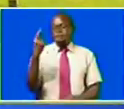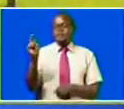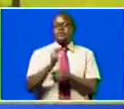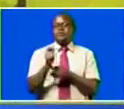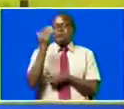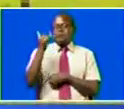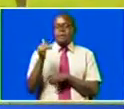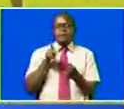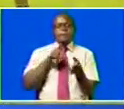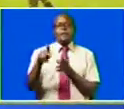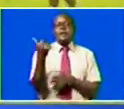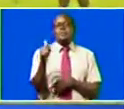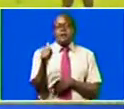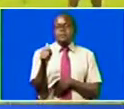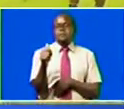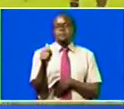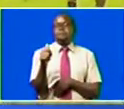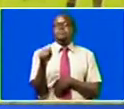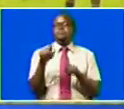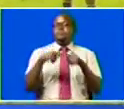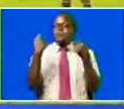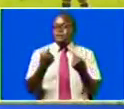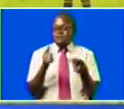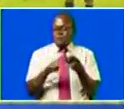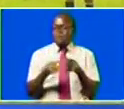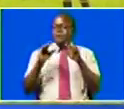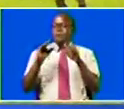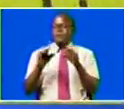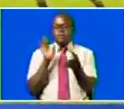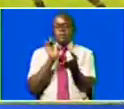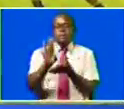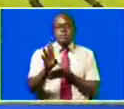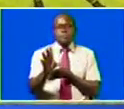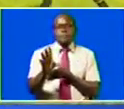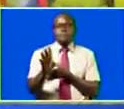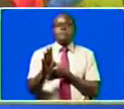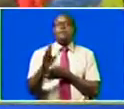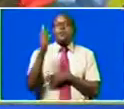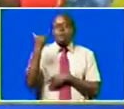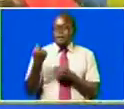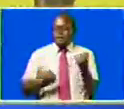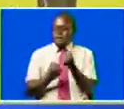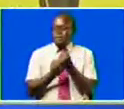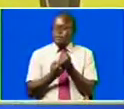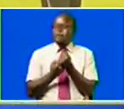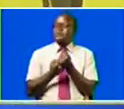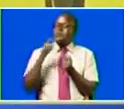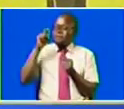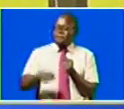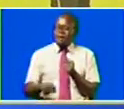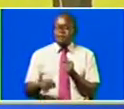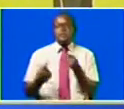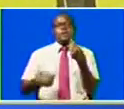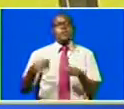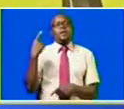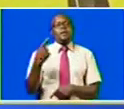protest over pay and other issues that saw the team head tactician Innocent Simiyu sacked for standing by the players who masked off the Make It Kenya